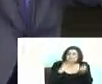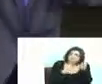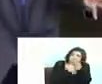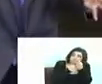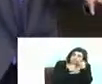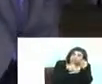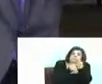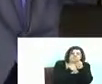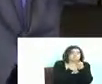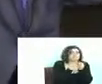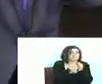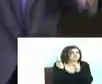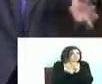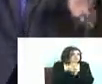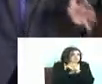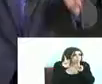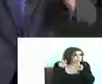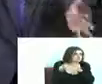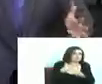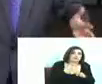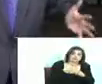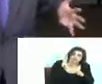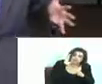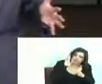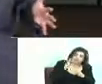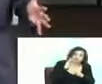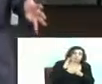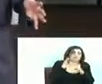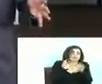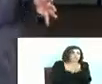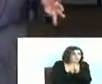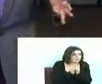I am with you. I will be with you.